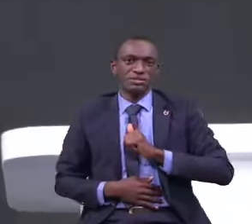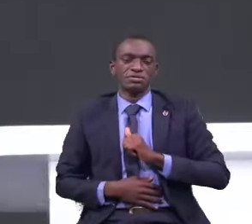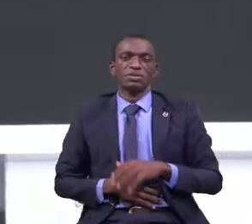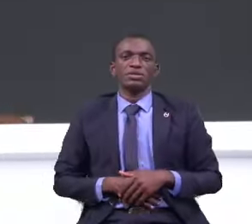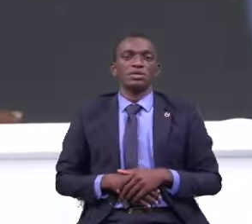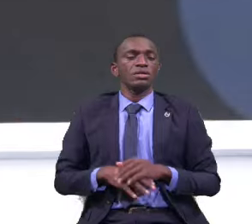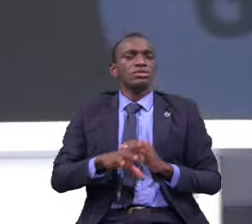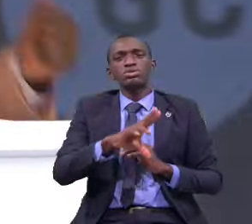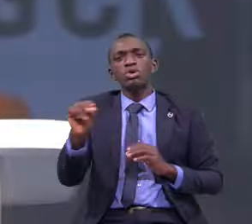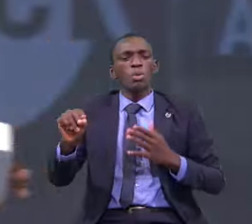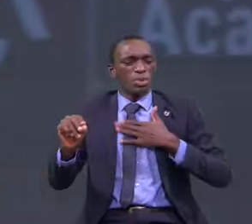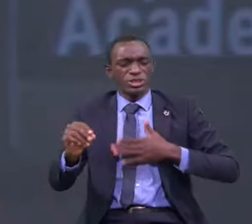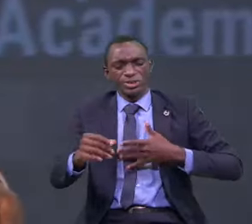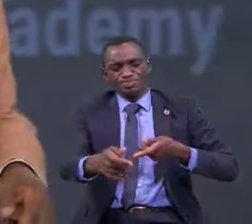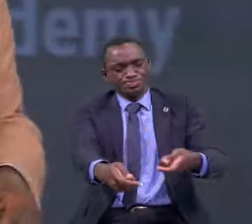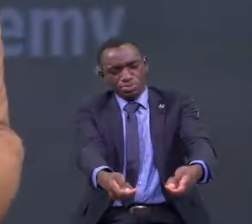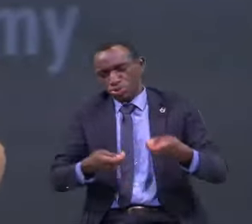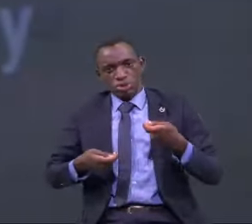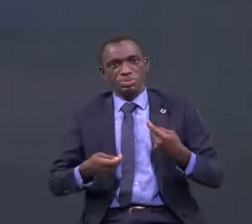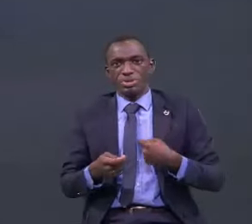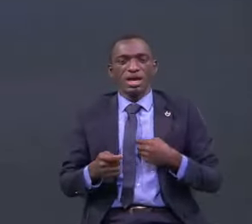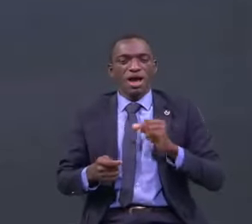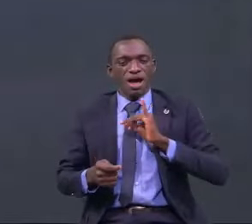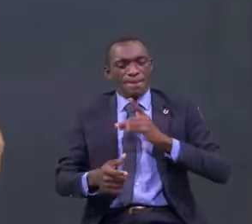Nobody has to pull me, I pull myself.